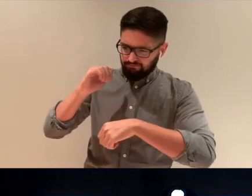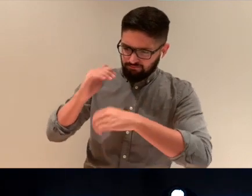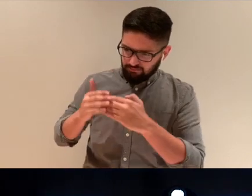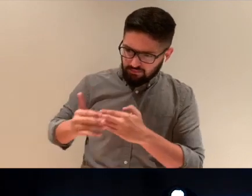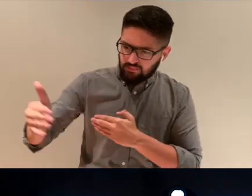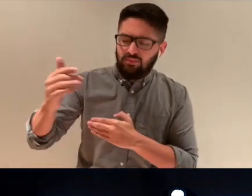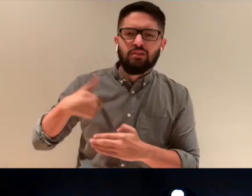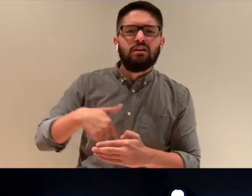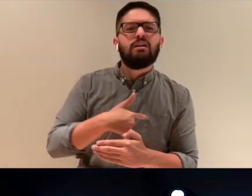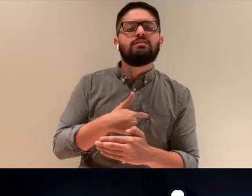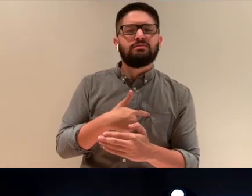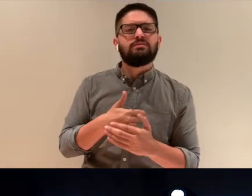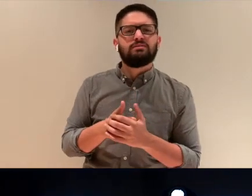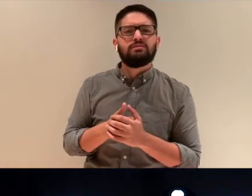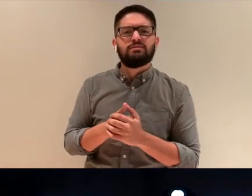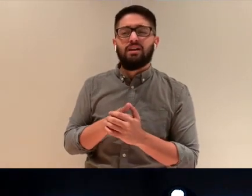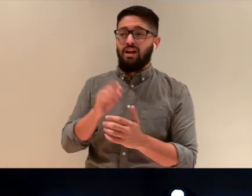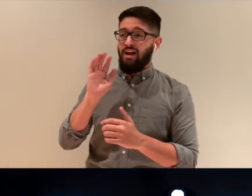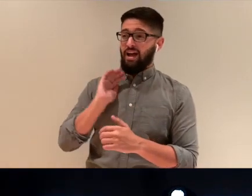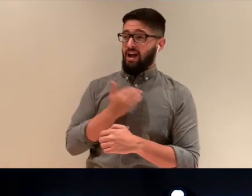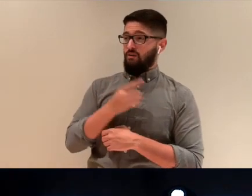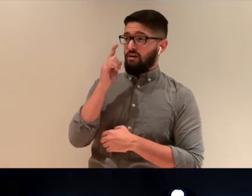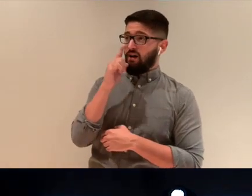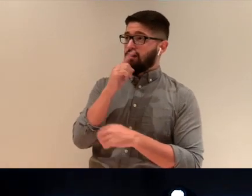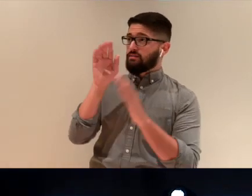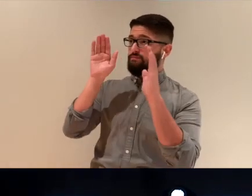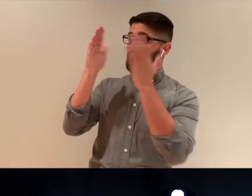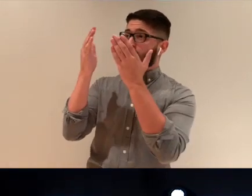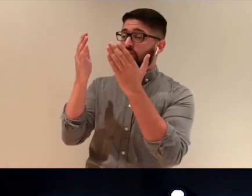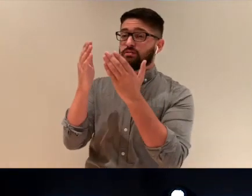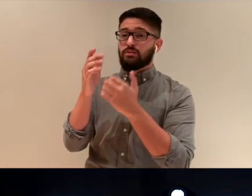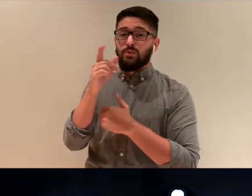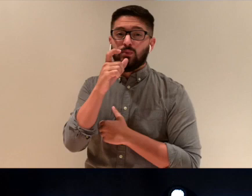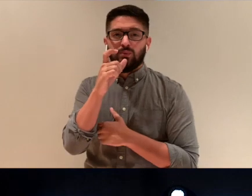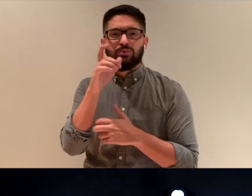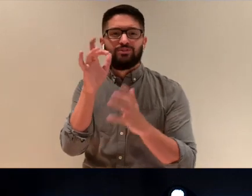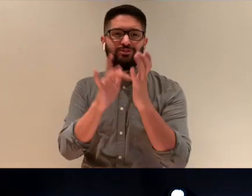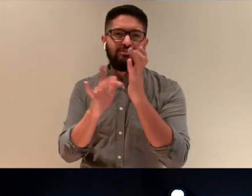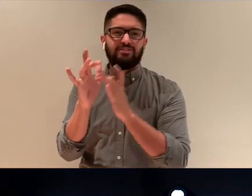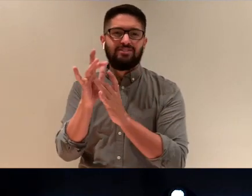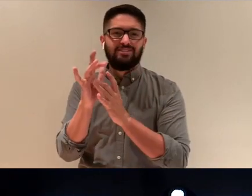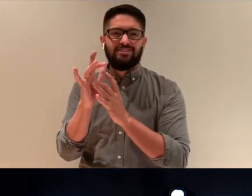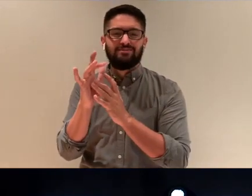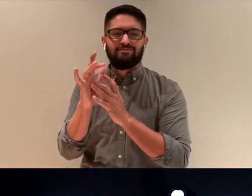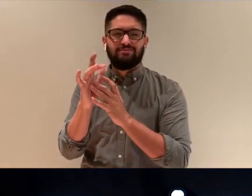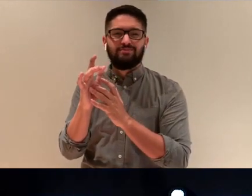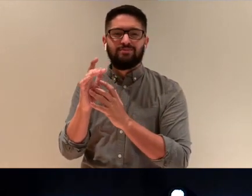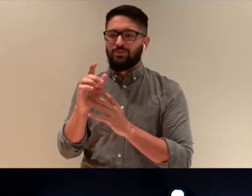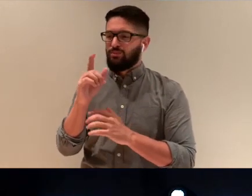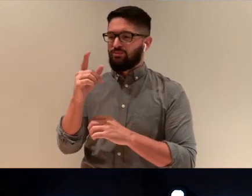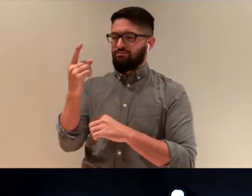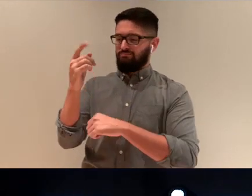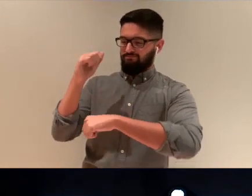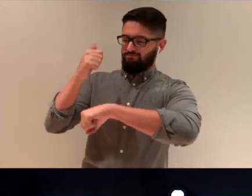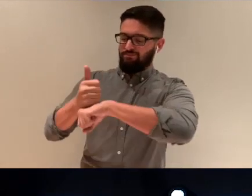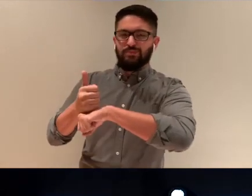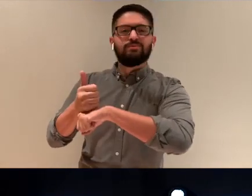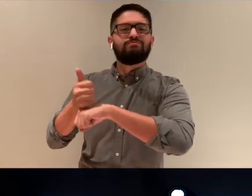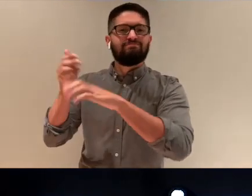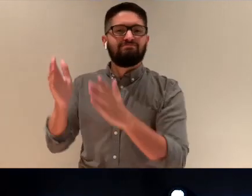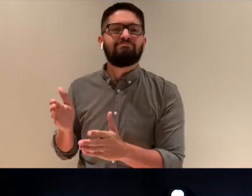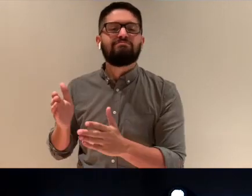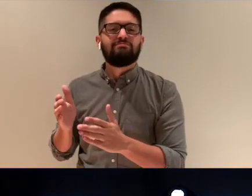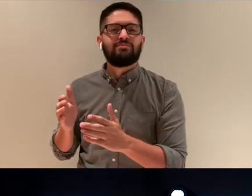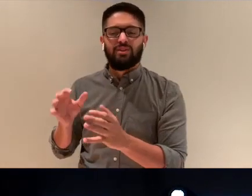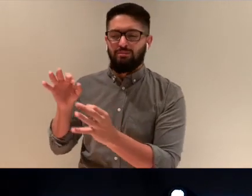for us, fixing our eyes on" who? On Jesus, the pioneer and